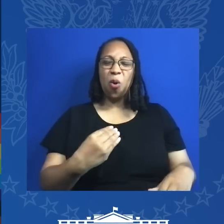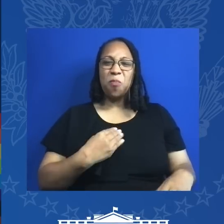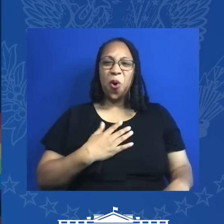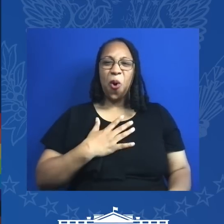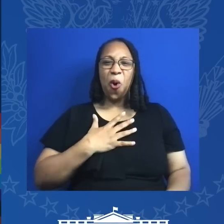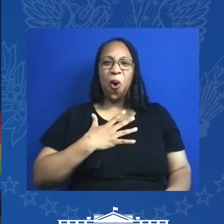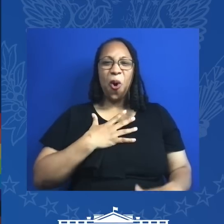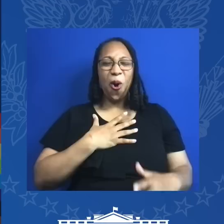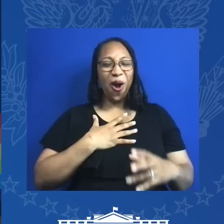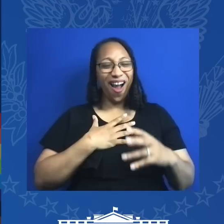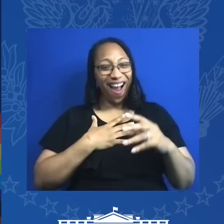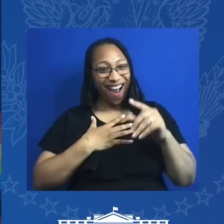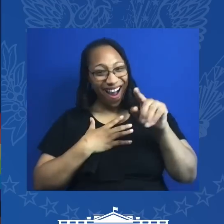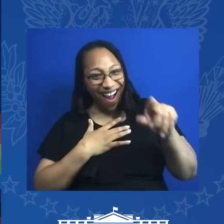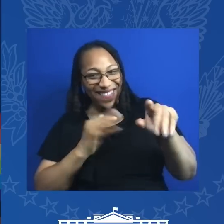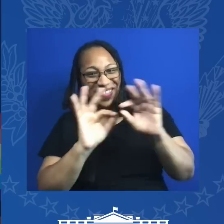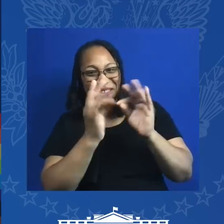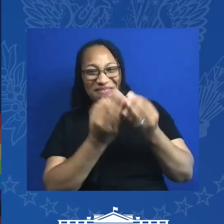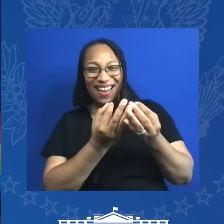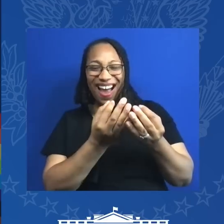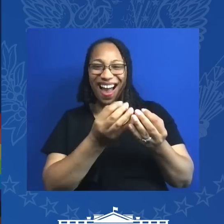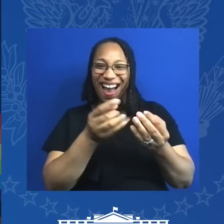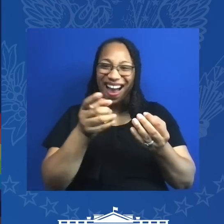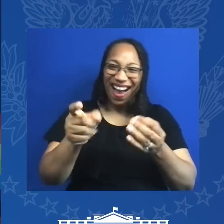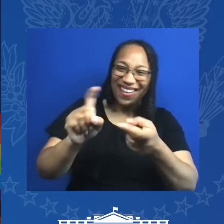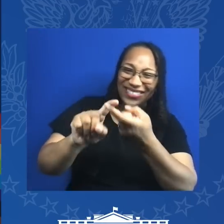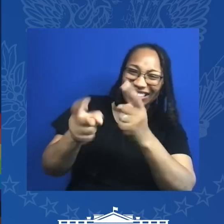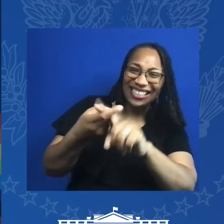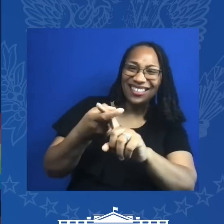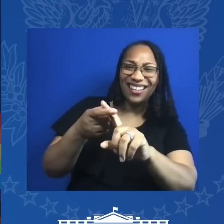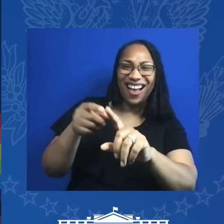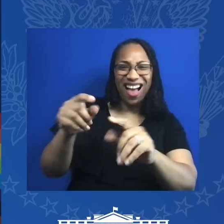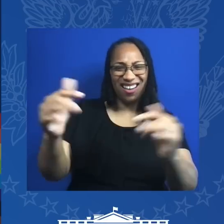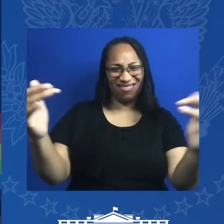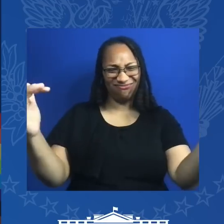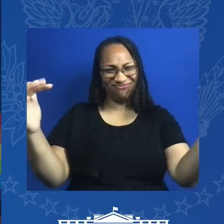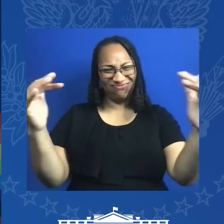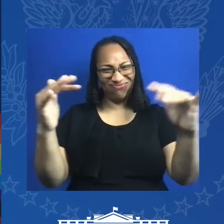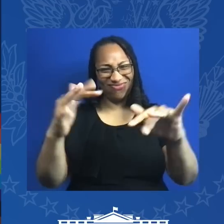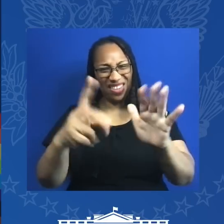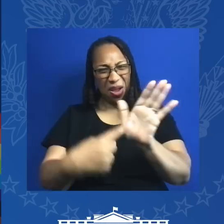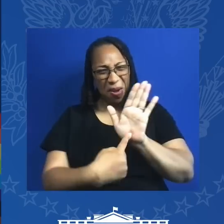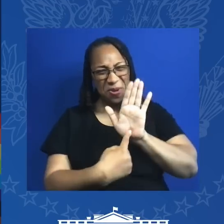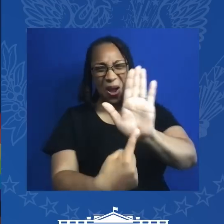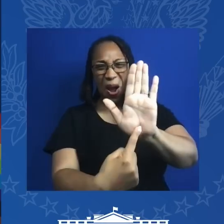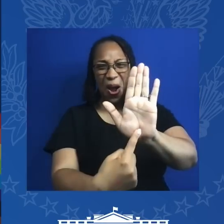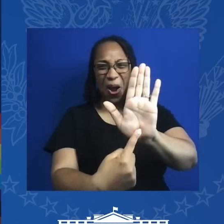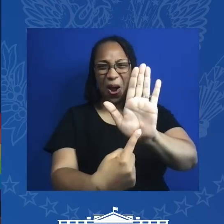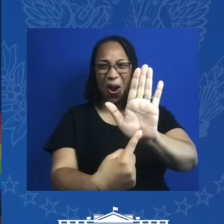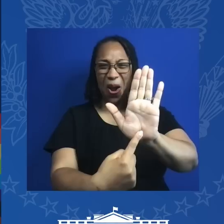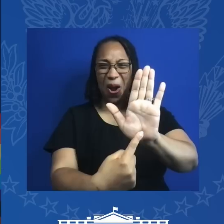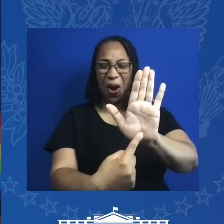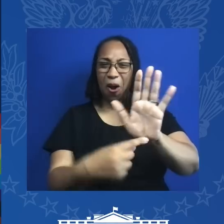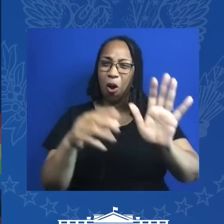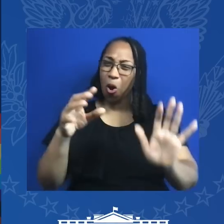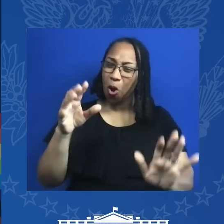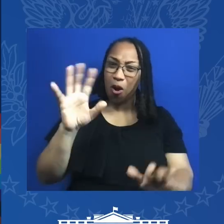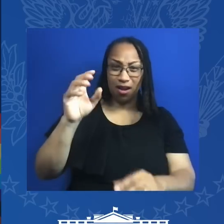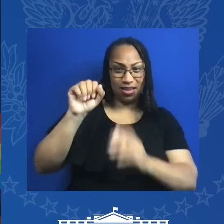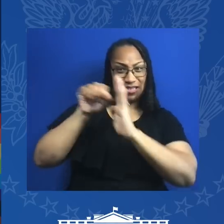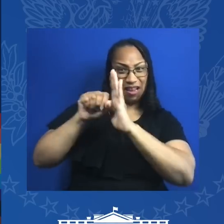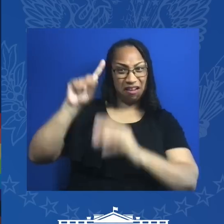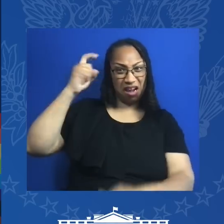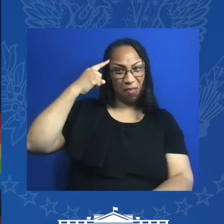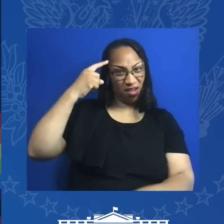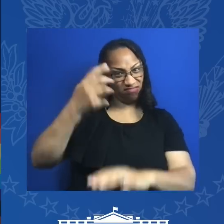testified in state capitals against laws stripping them of their freedom. I see students who are leading walkouts and